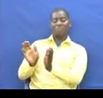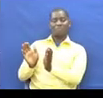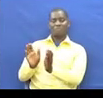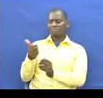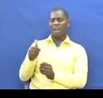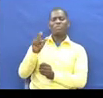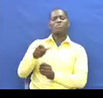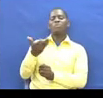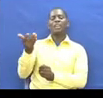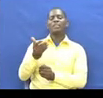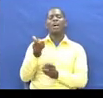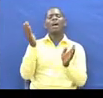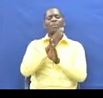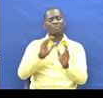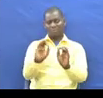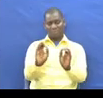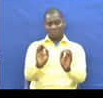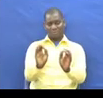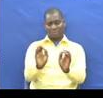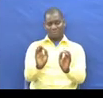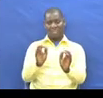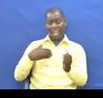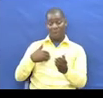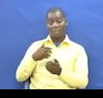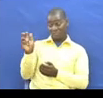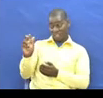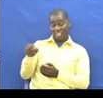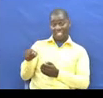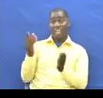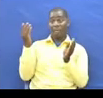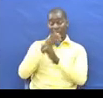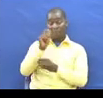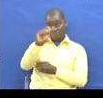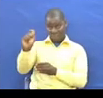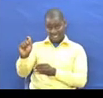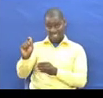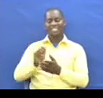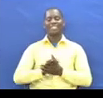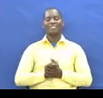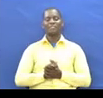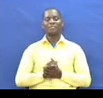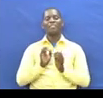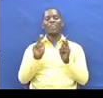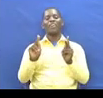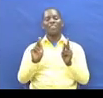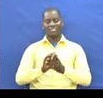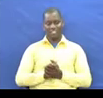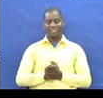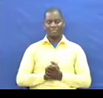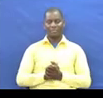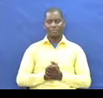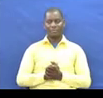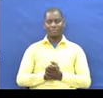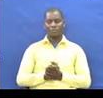Oh, haven't you finished? Let me leave this space for those who haven't finished. While I'm writing the question there, you will be finishing the remaining